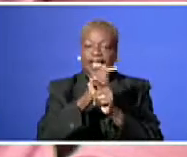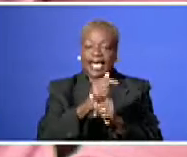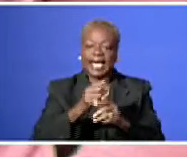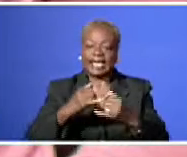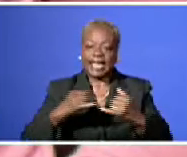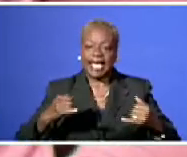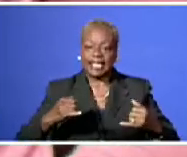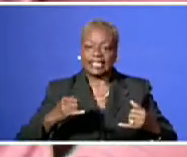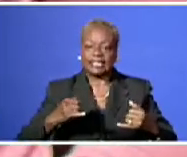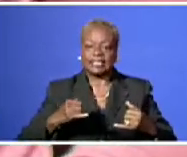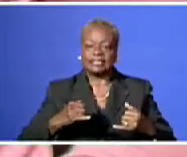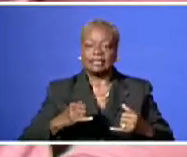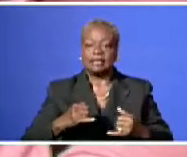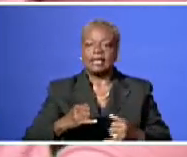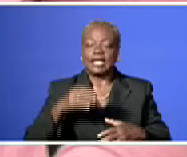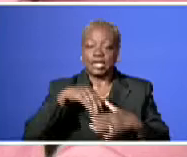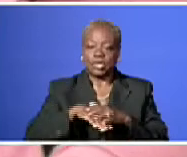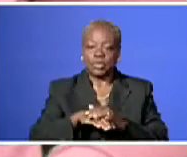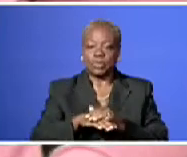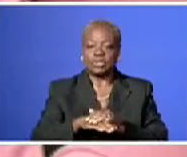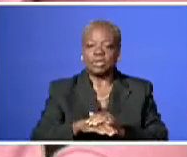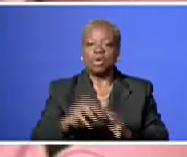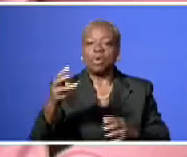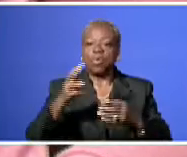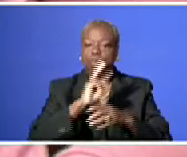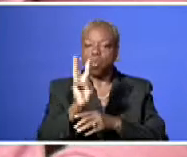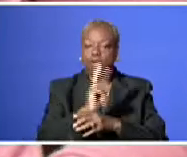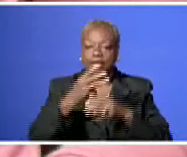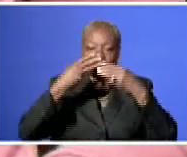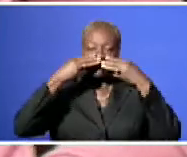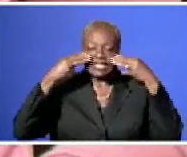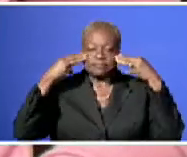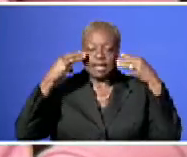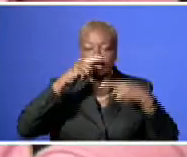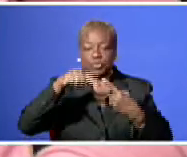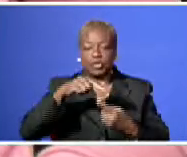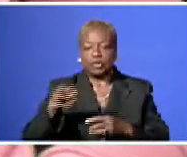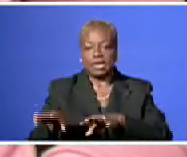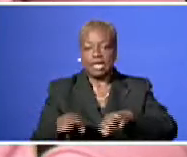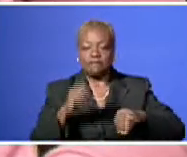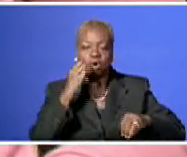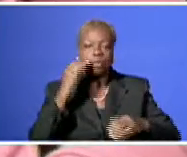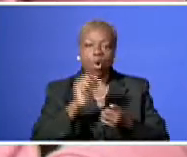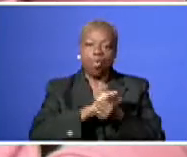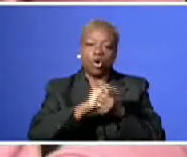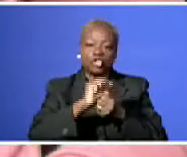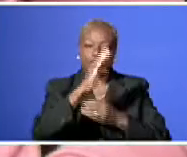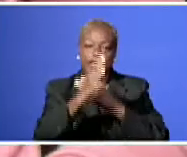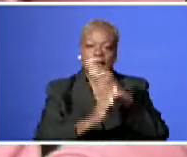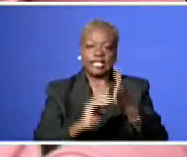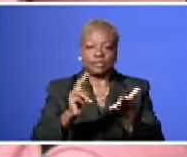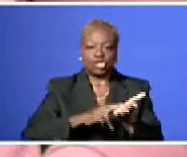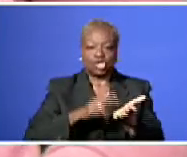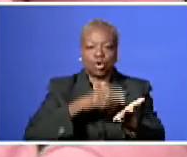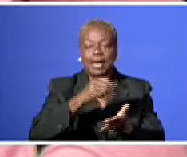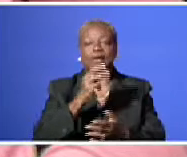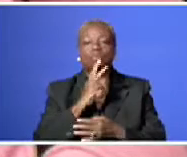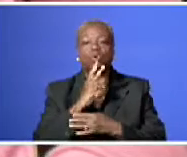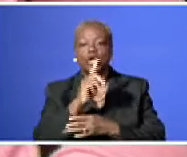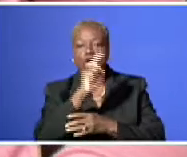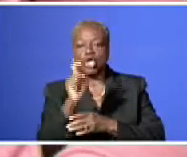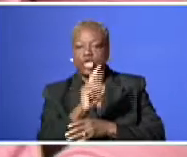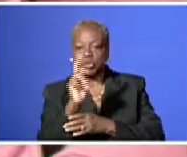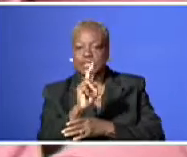spread of COVID-19. These include wearing a face mask when you leave home, washing your hands with soap and water, using